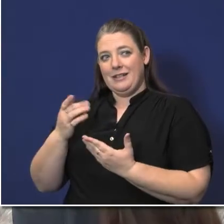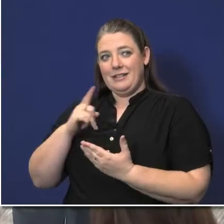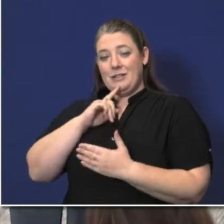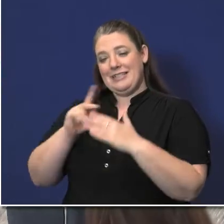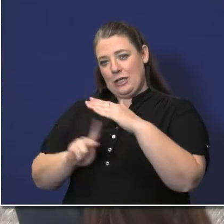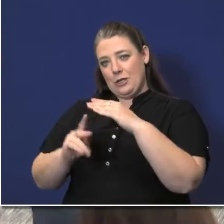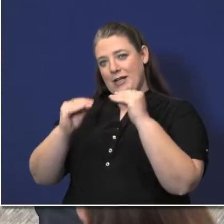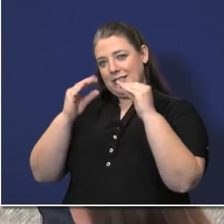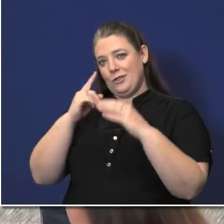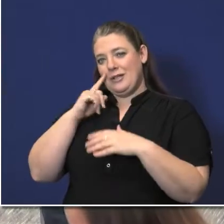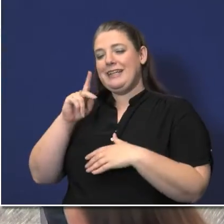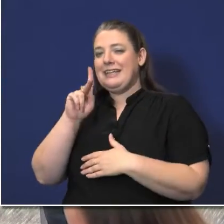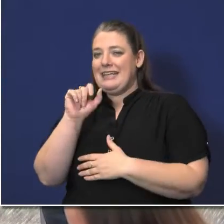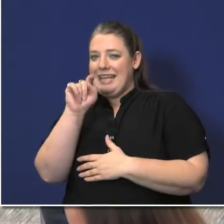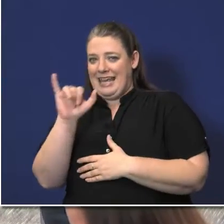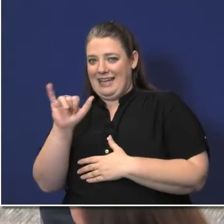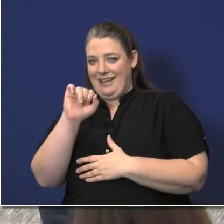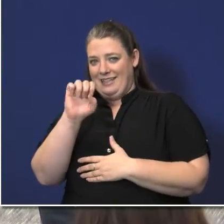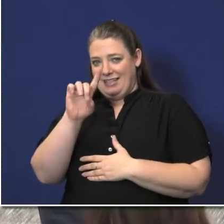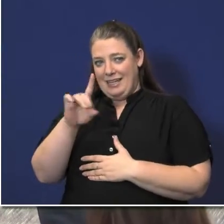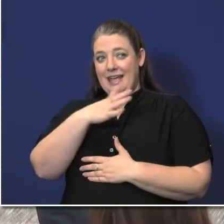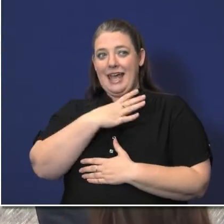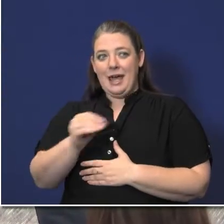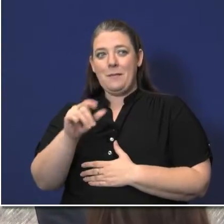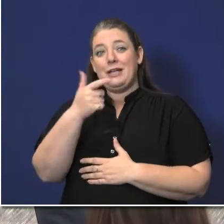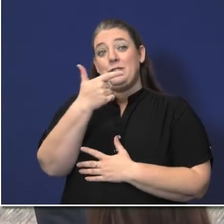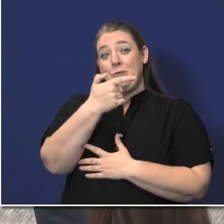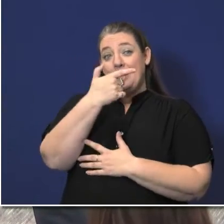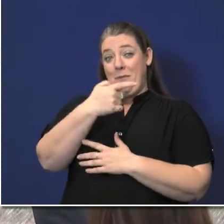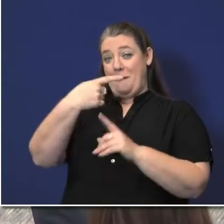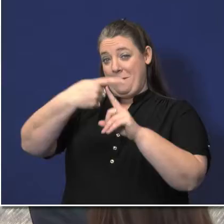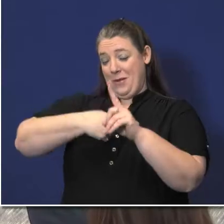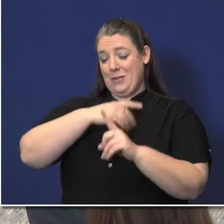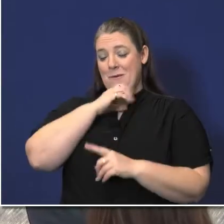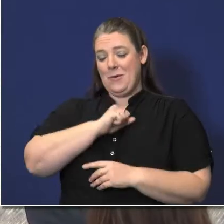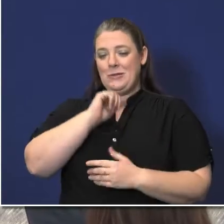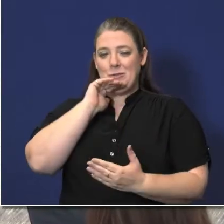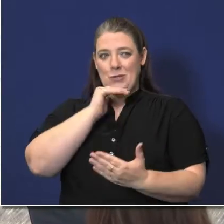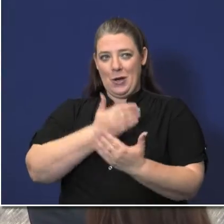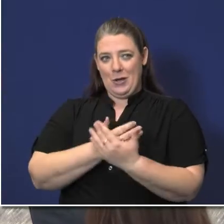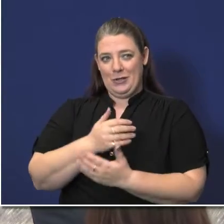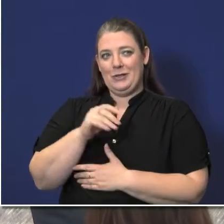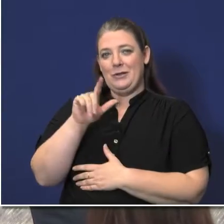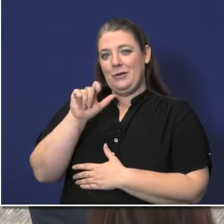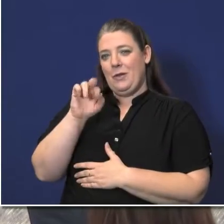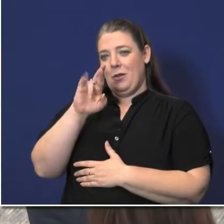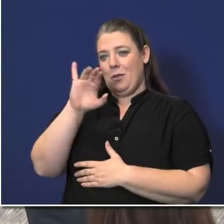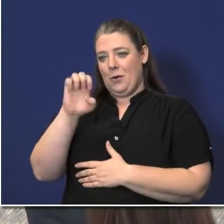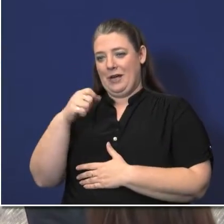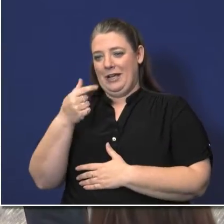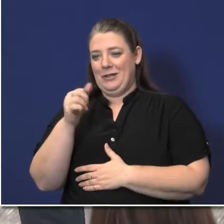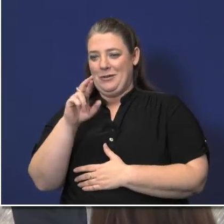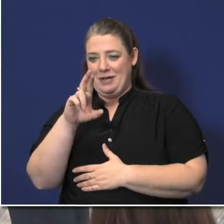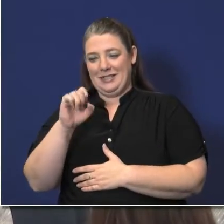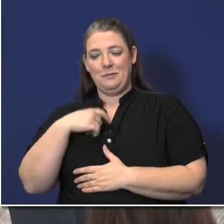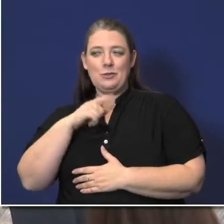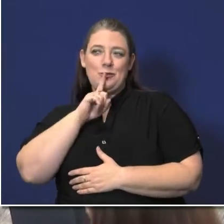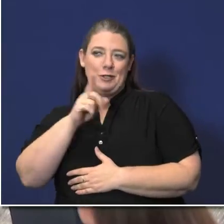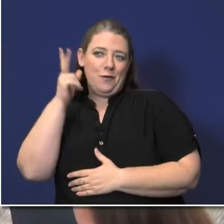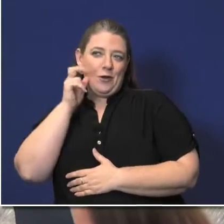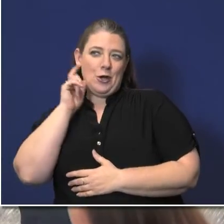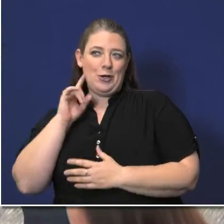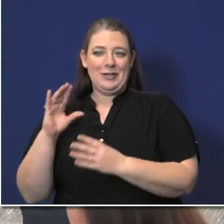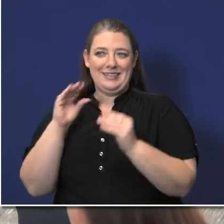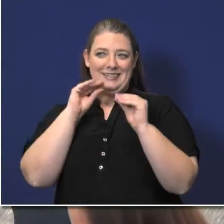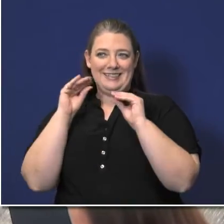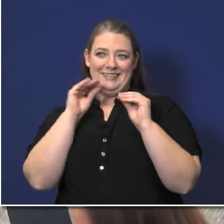in KDISD, as well as my 21-month-old daughter, Lori Grace, who I'm sure you've heard throughout the meeting so far.